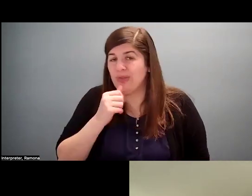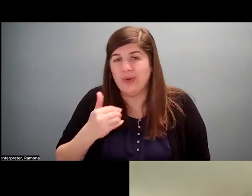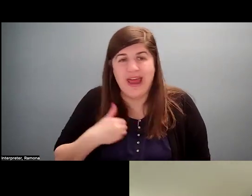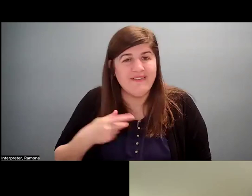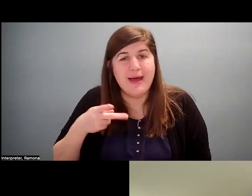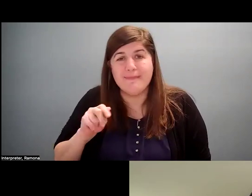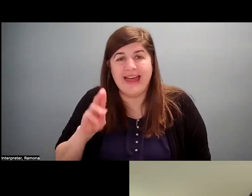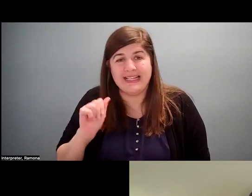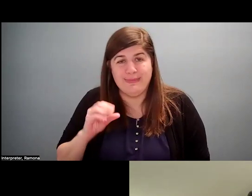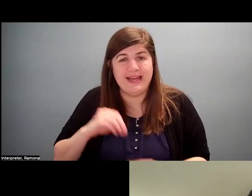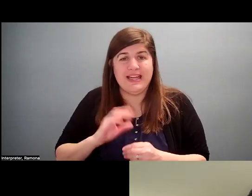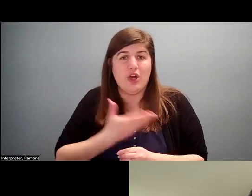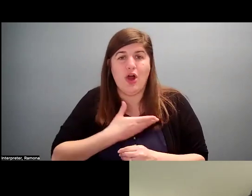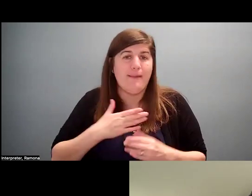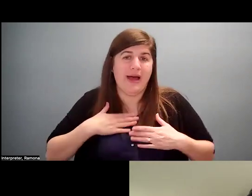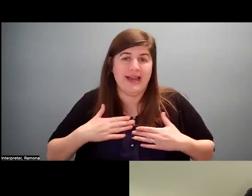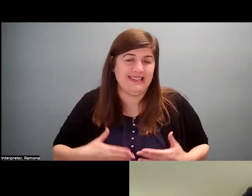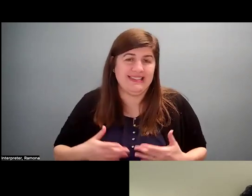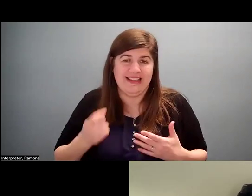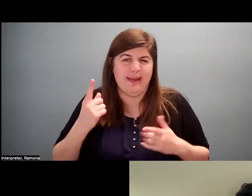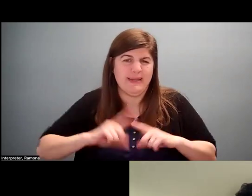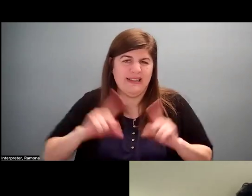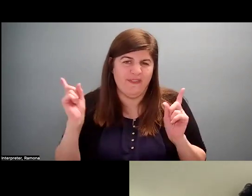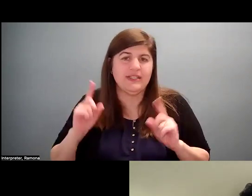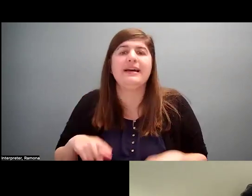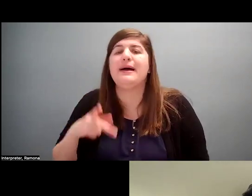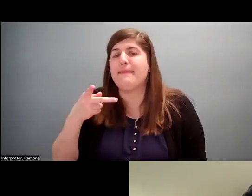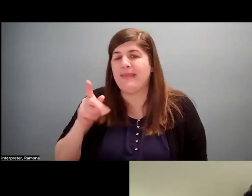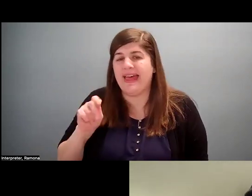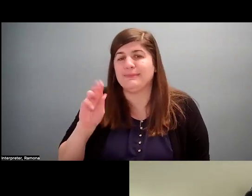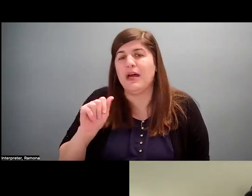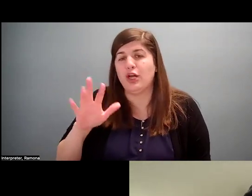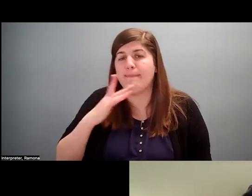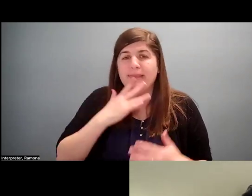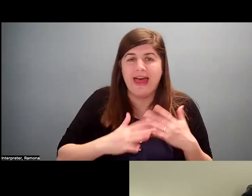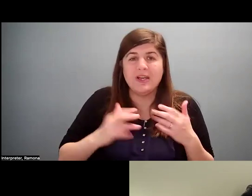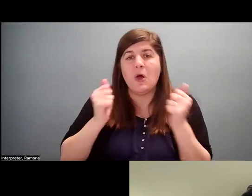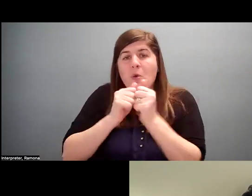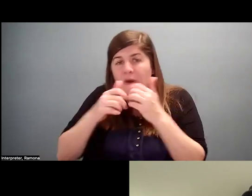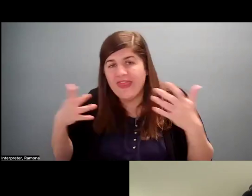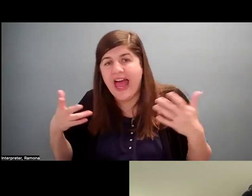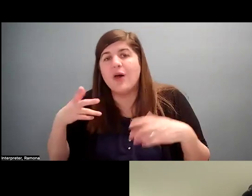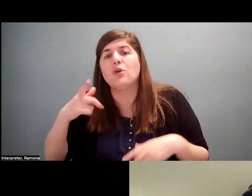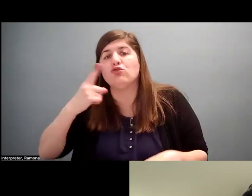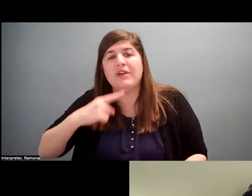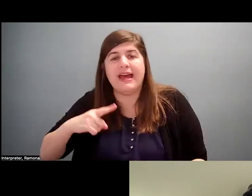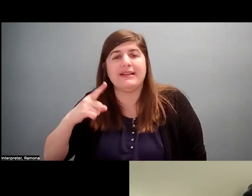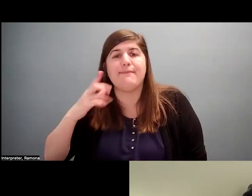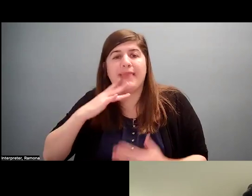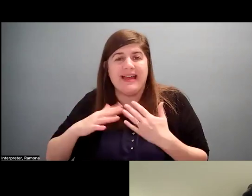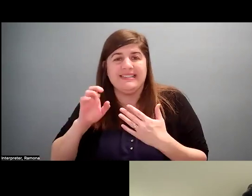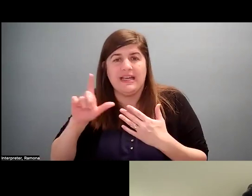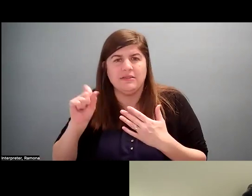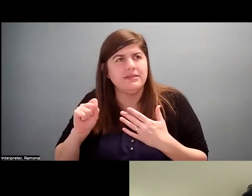bodies. We have the plasma blood, which is a different thing. Yeah, plasma is just your blood without the red blood cells in it. So actually the red and the white